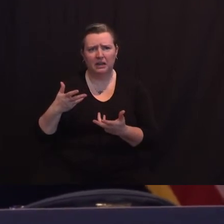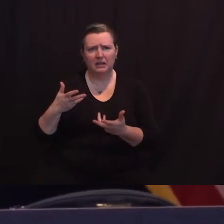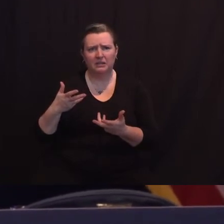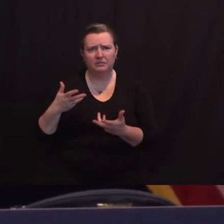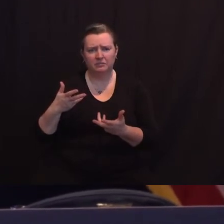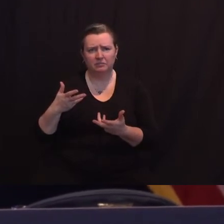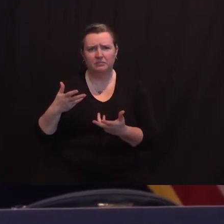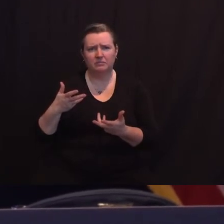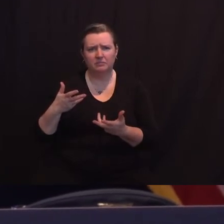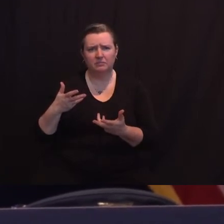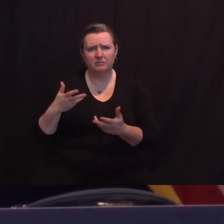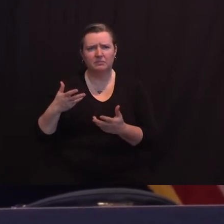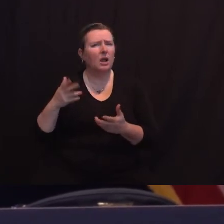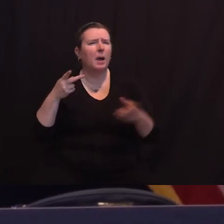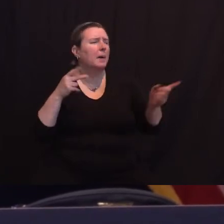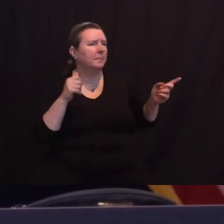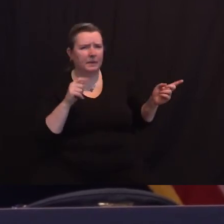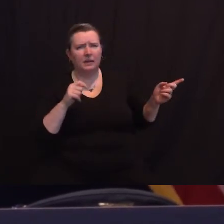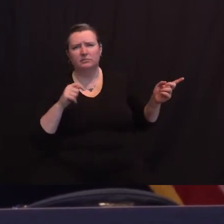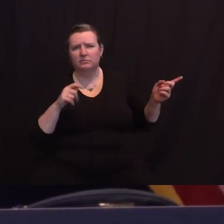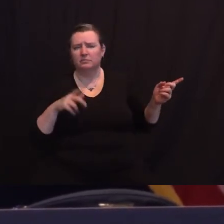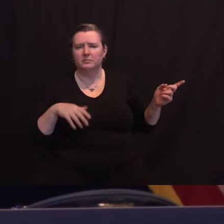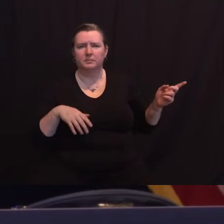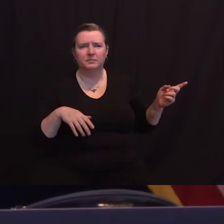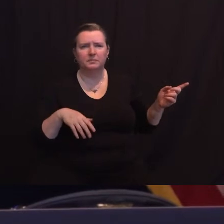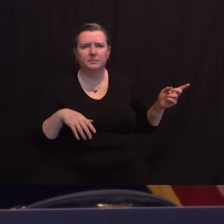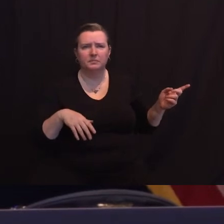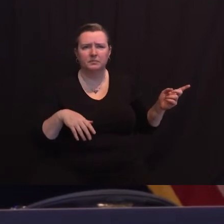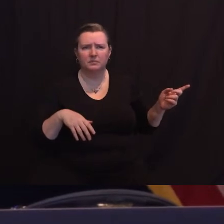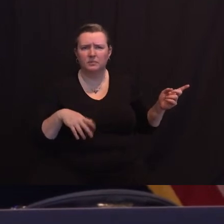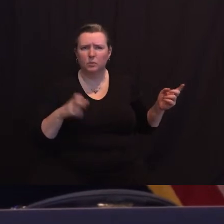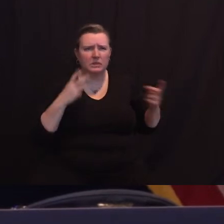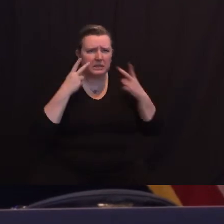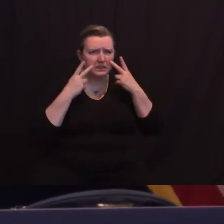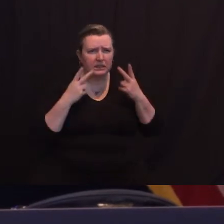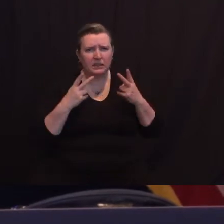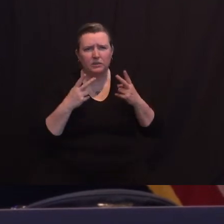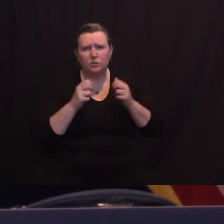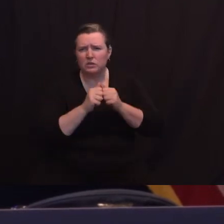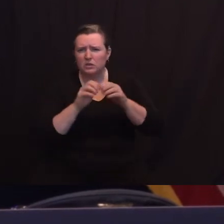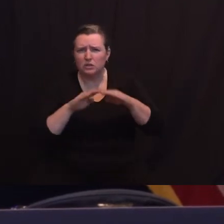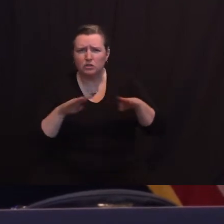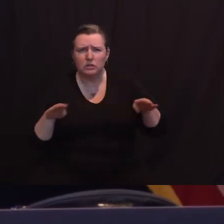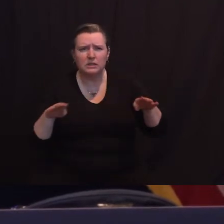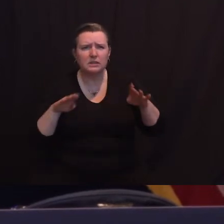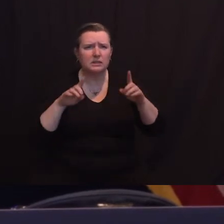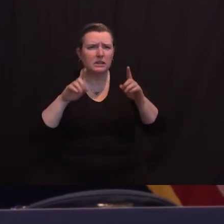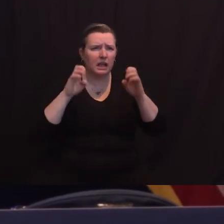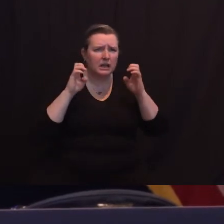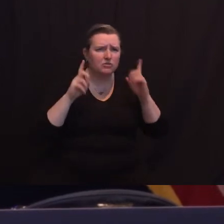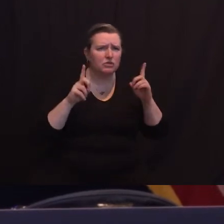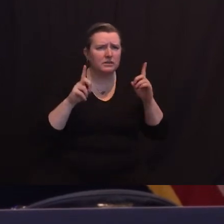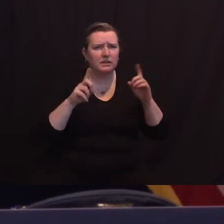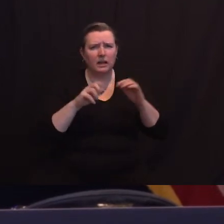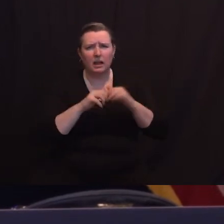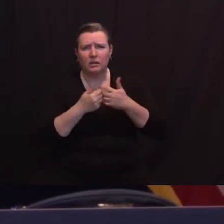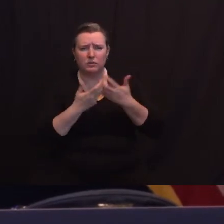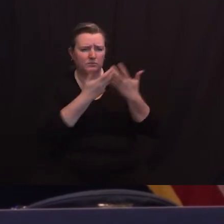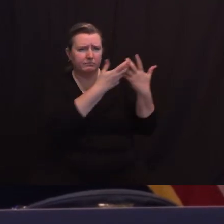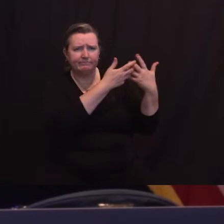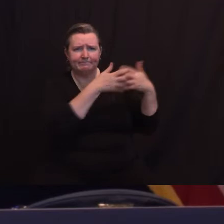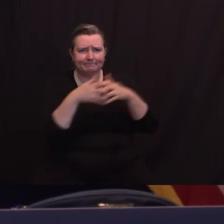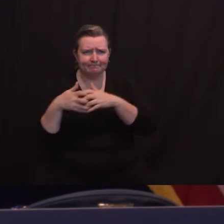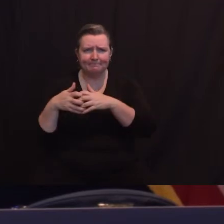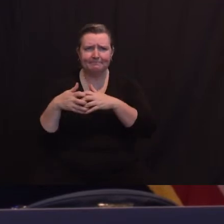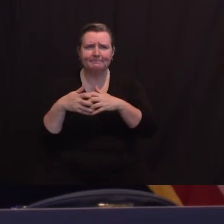with children and education connectivity, we face that same challenge with our minority and elderly